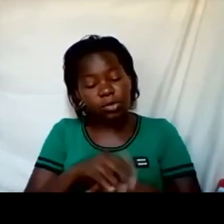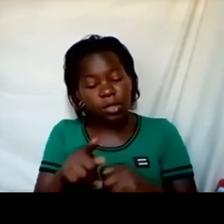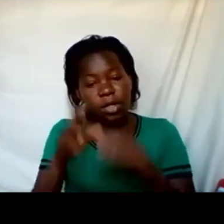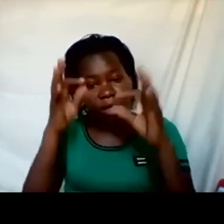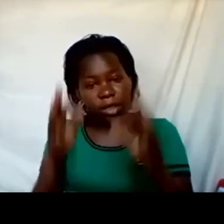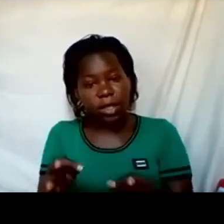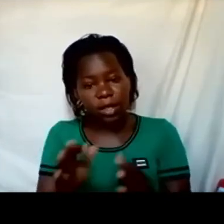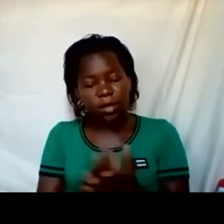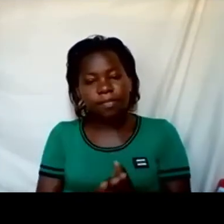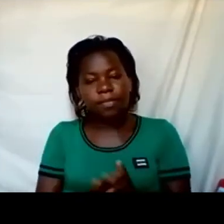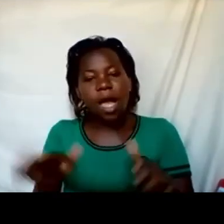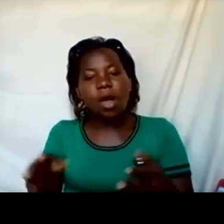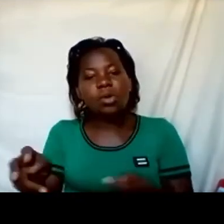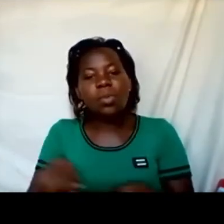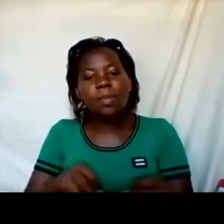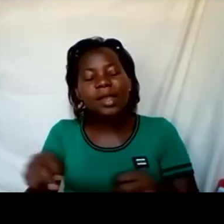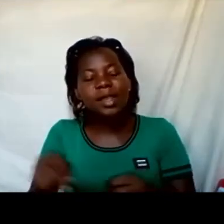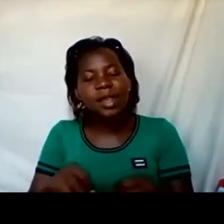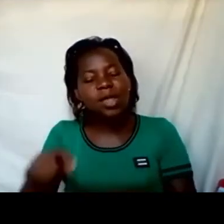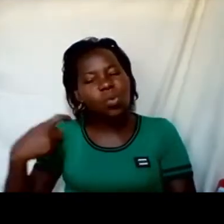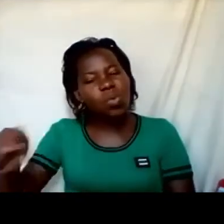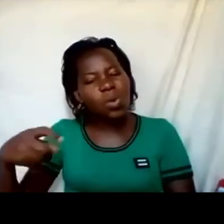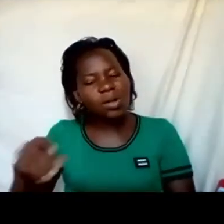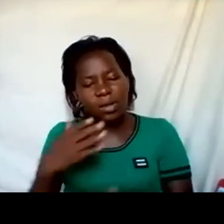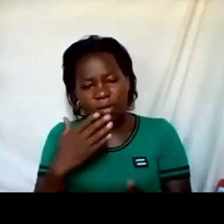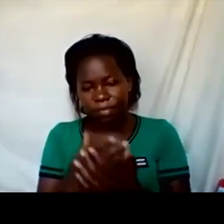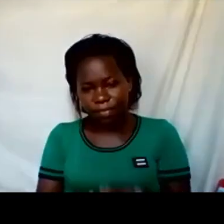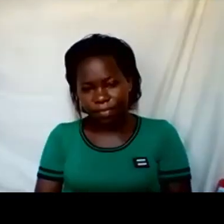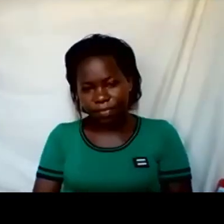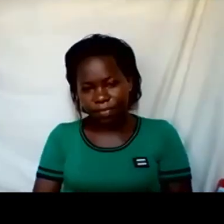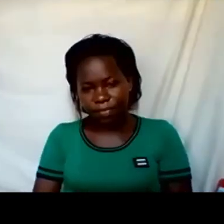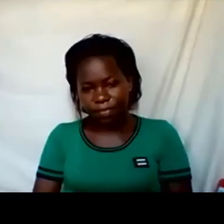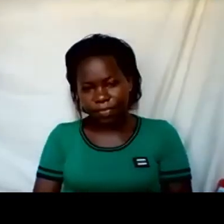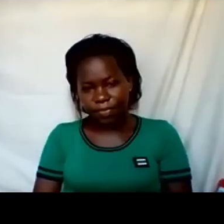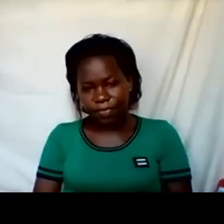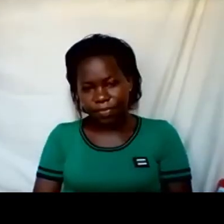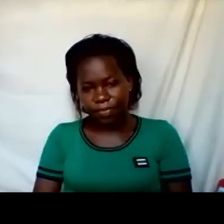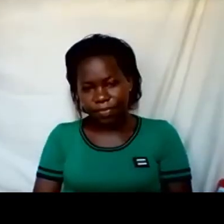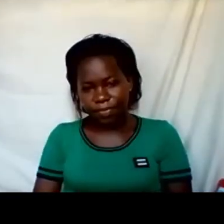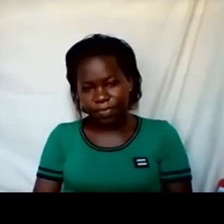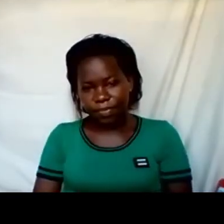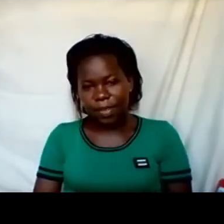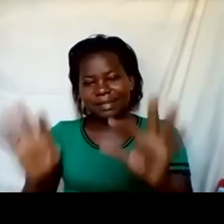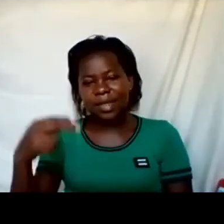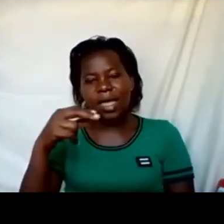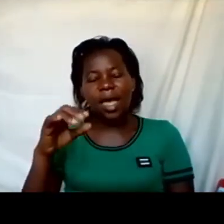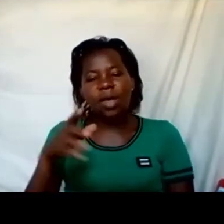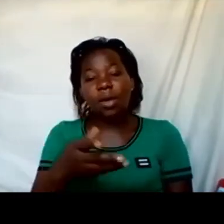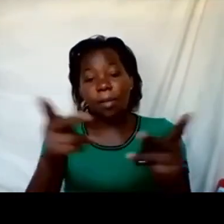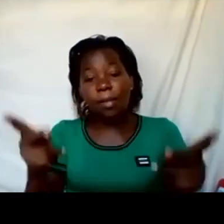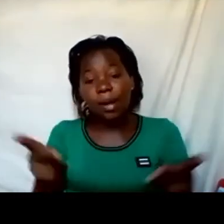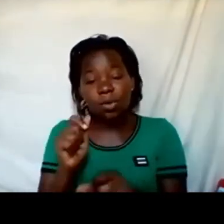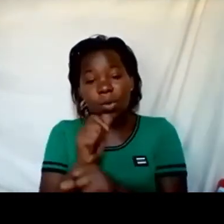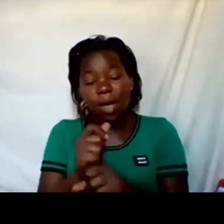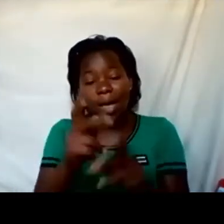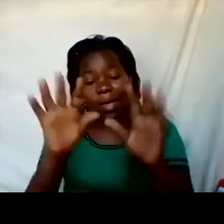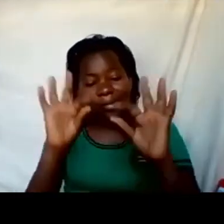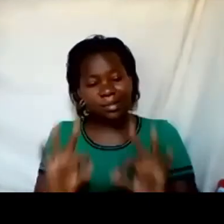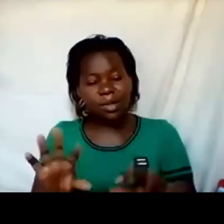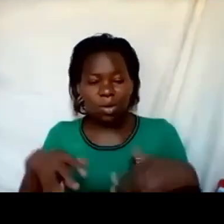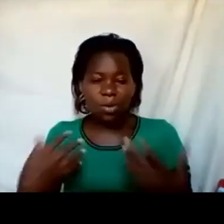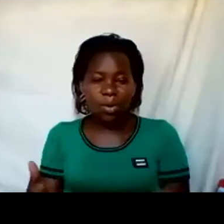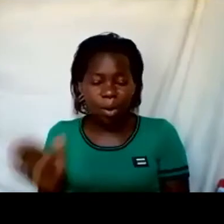I maintain quality at source? The basics are hygiene, okay, hygiene around where you are working from, okay. What is the package